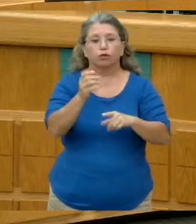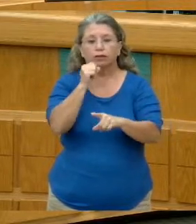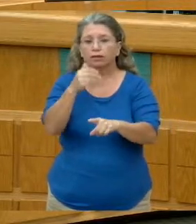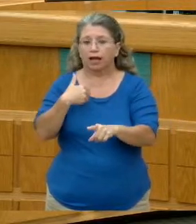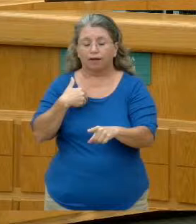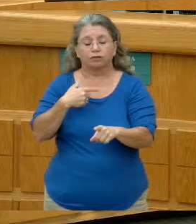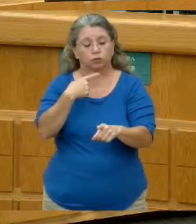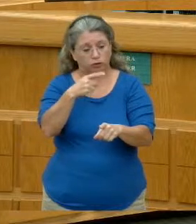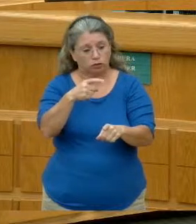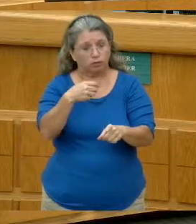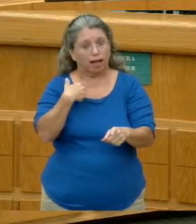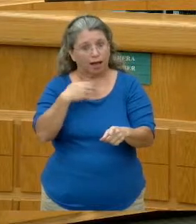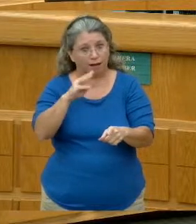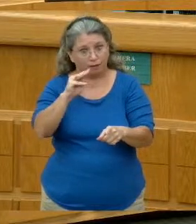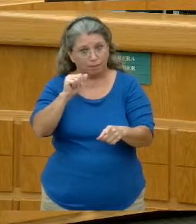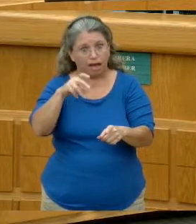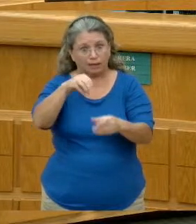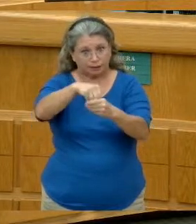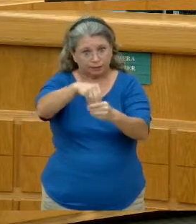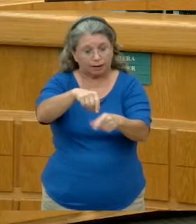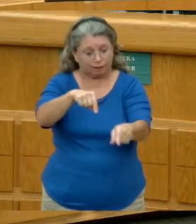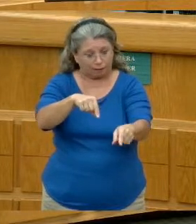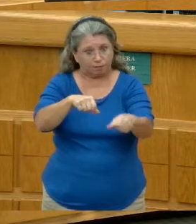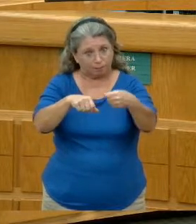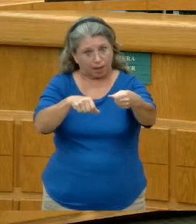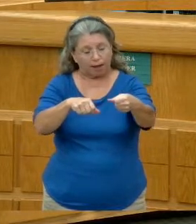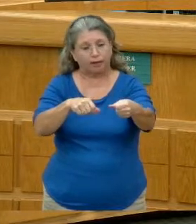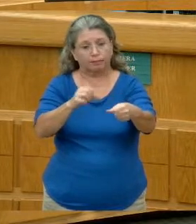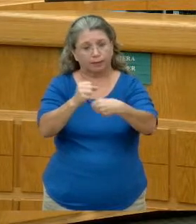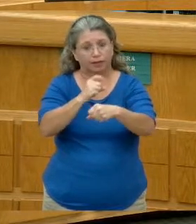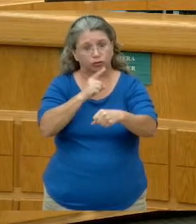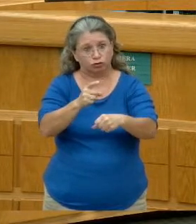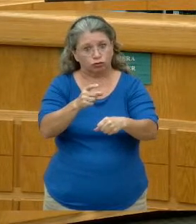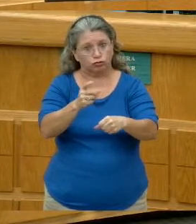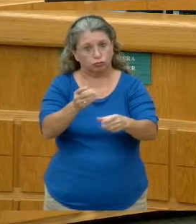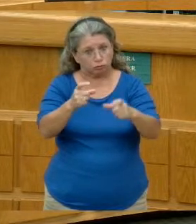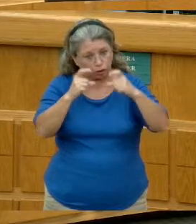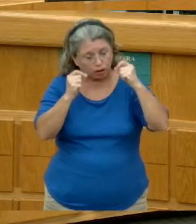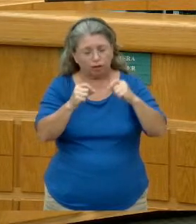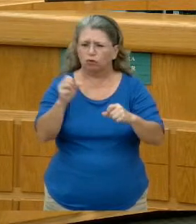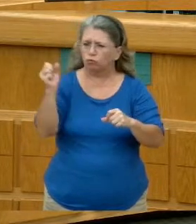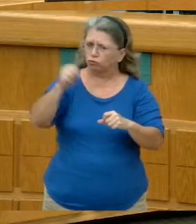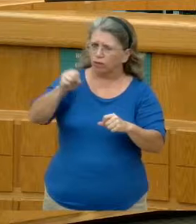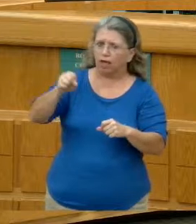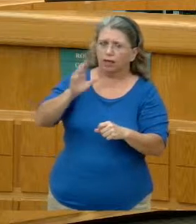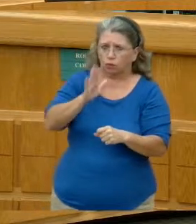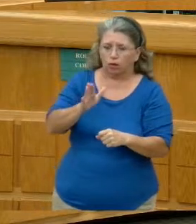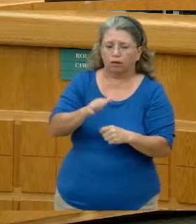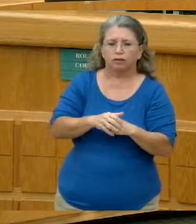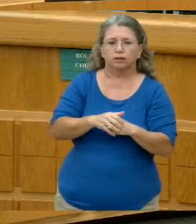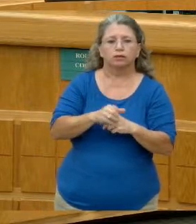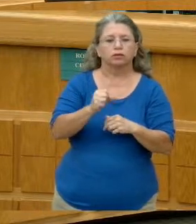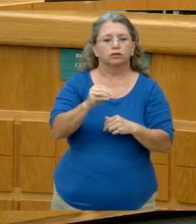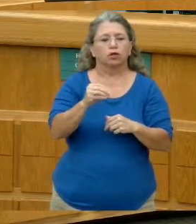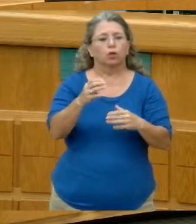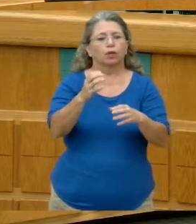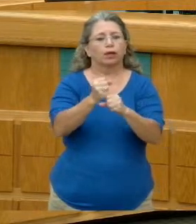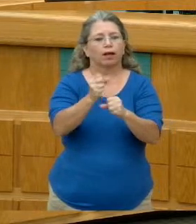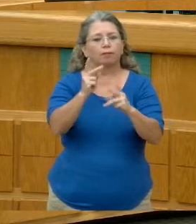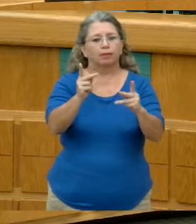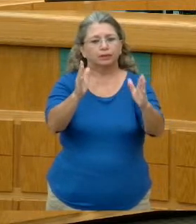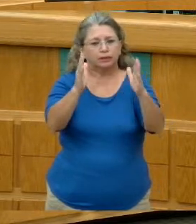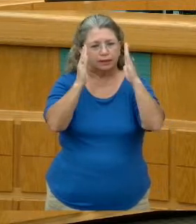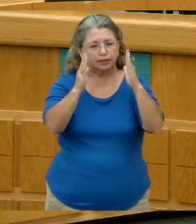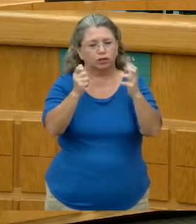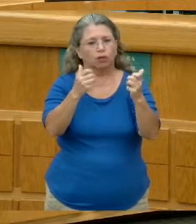got a mask in there, make sure you get it on. Oh, yes, sir. And so we've gotten people's attention, and we want to thank the community for